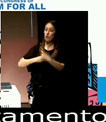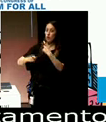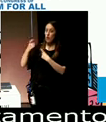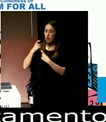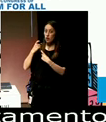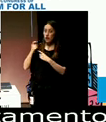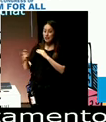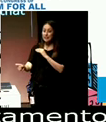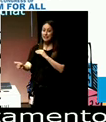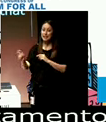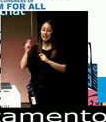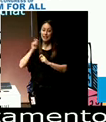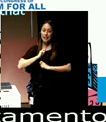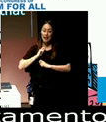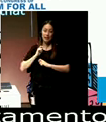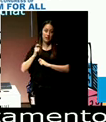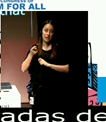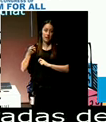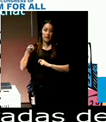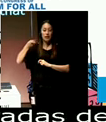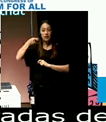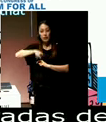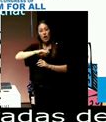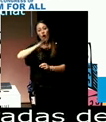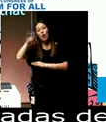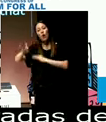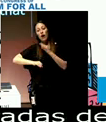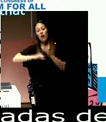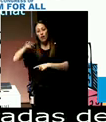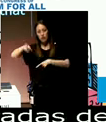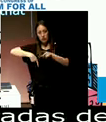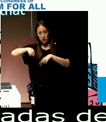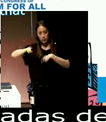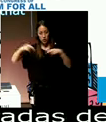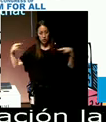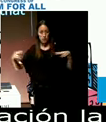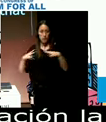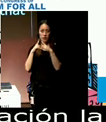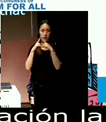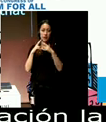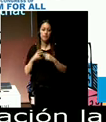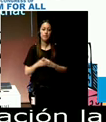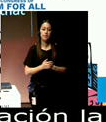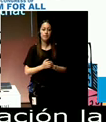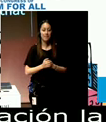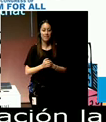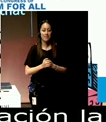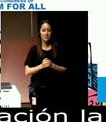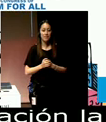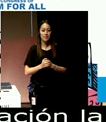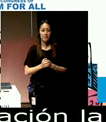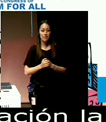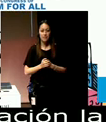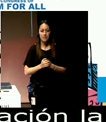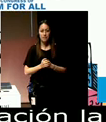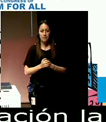subways and bus in Paris. We also provide accessible toilets